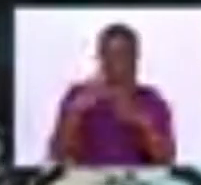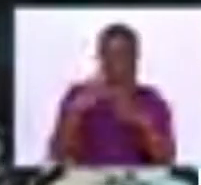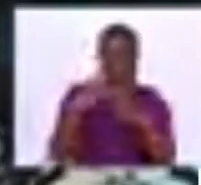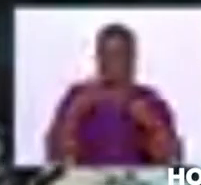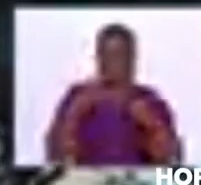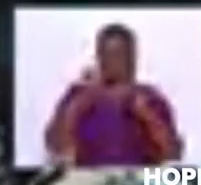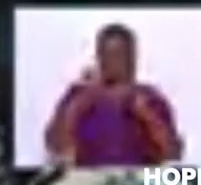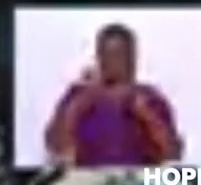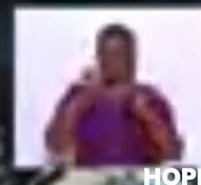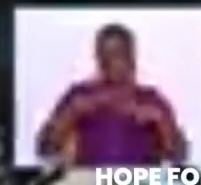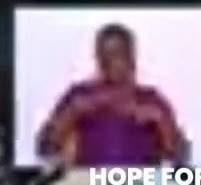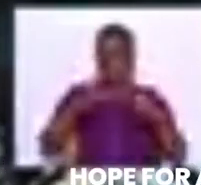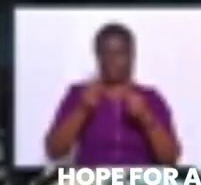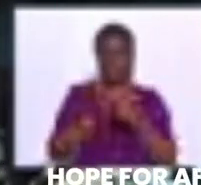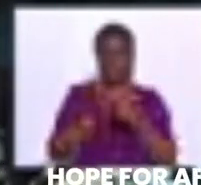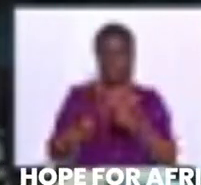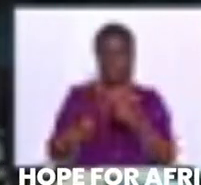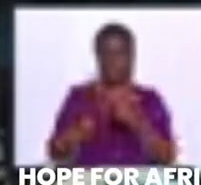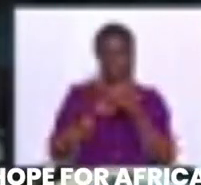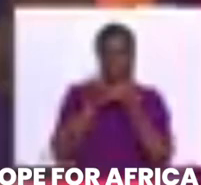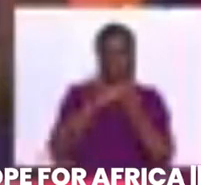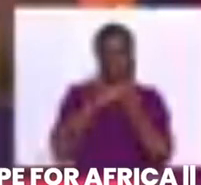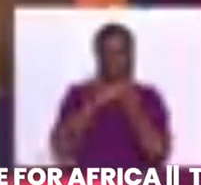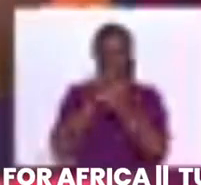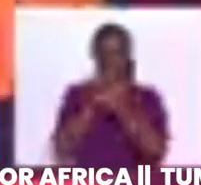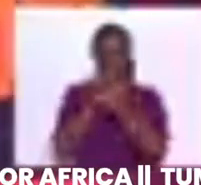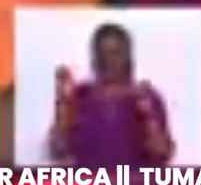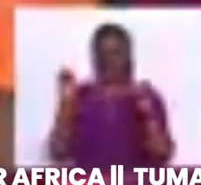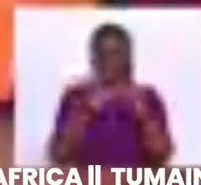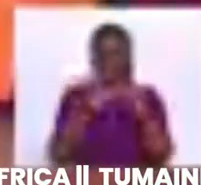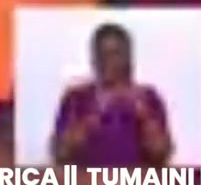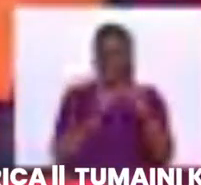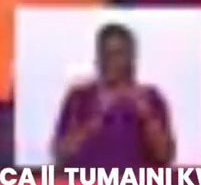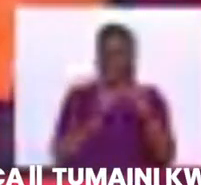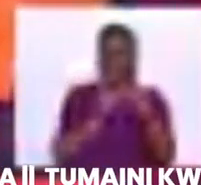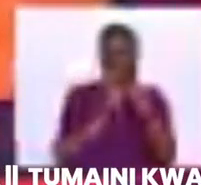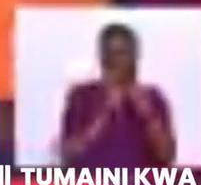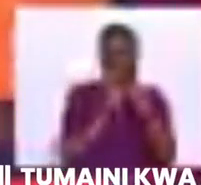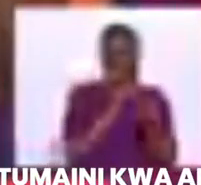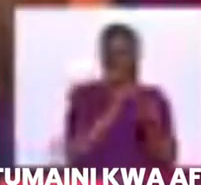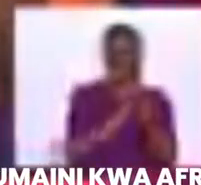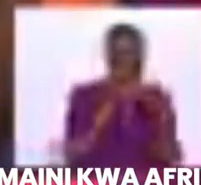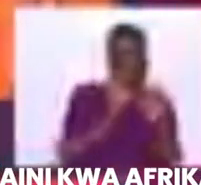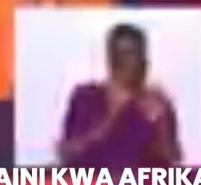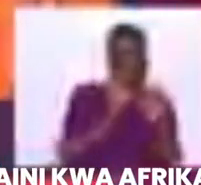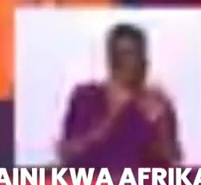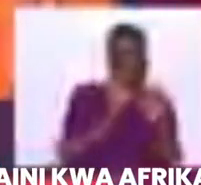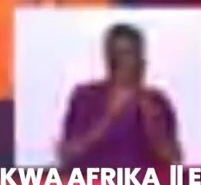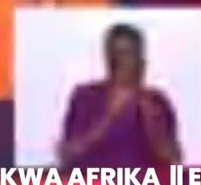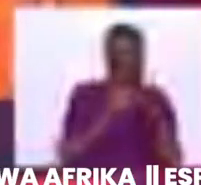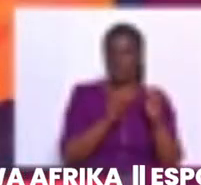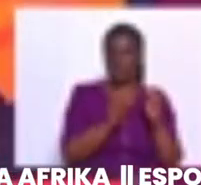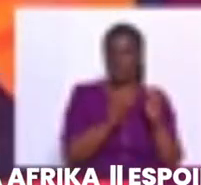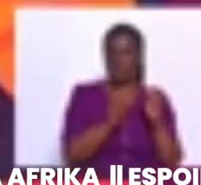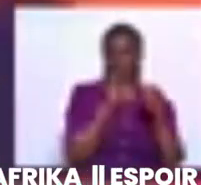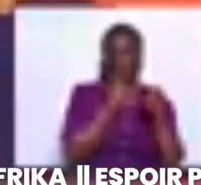right? He doesn't have to do anything. He just speaks it and it's done. But what happened to